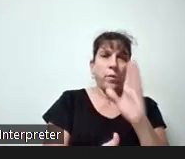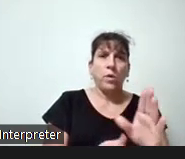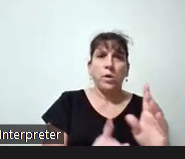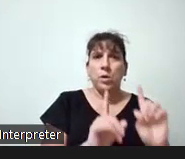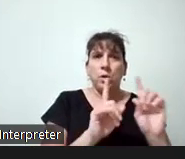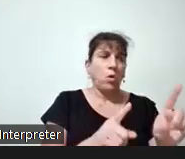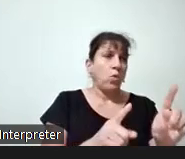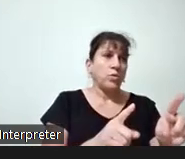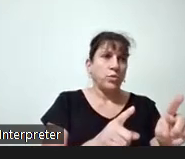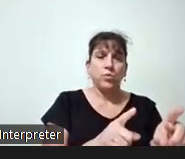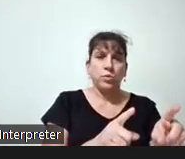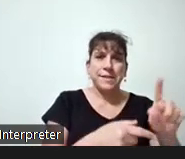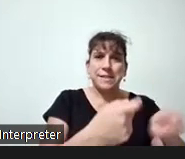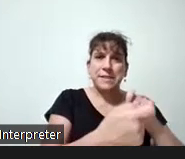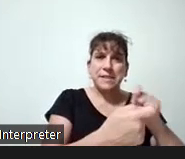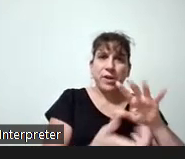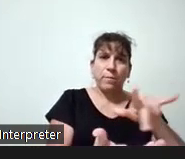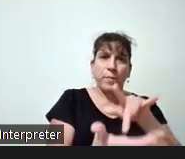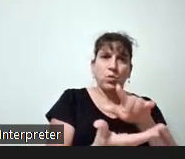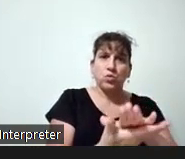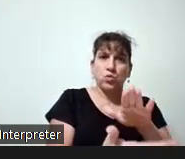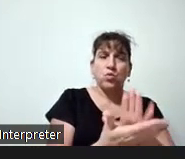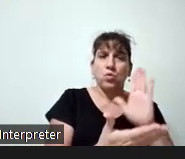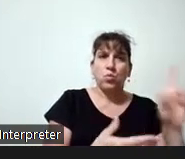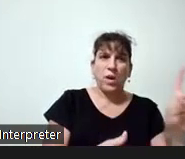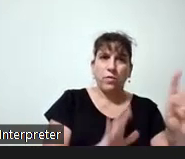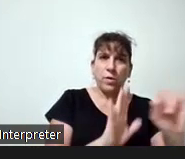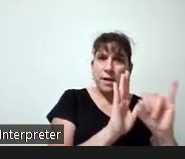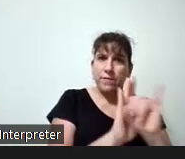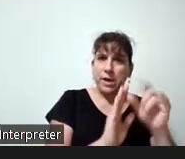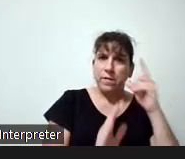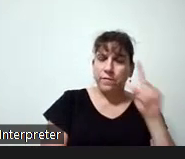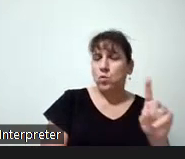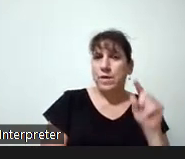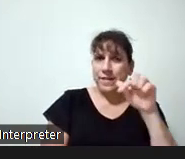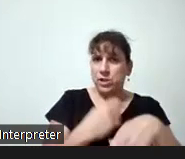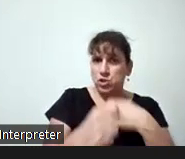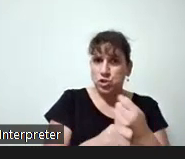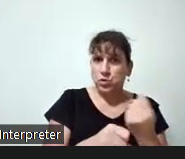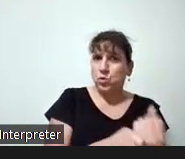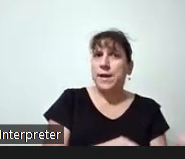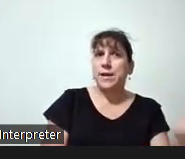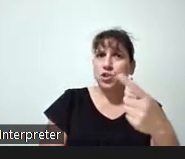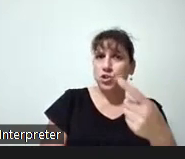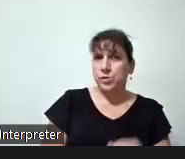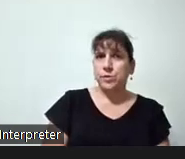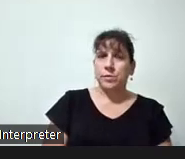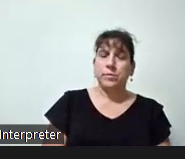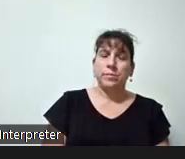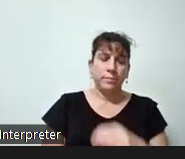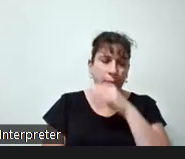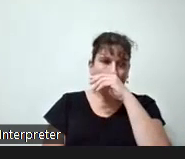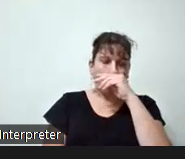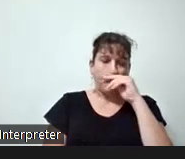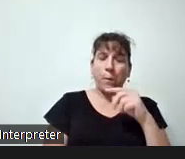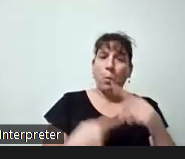the designated middle school that they're identified at for the, you know, for this year or next year. At the point where the